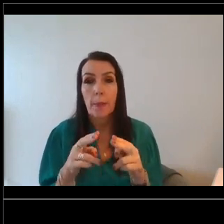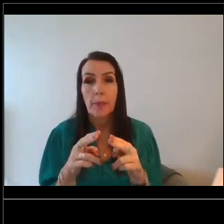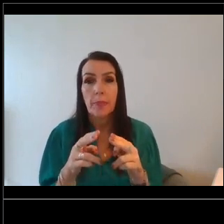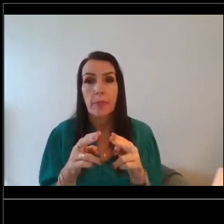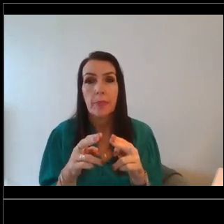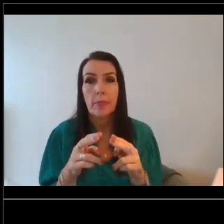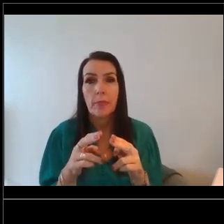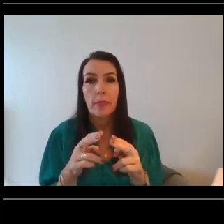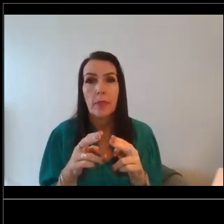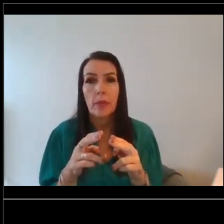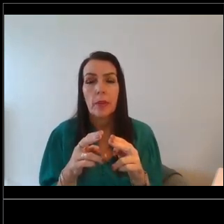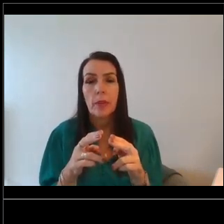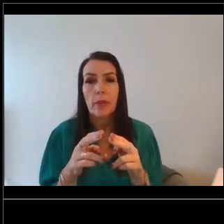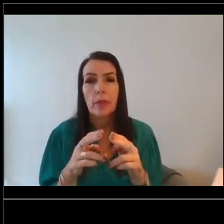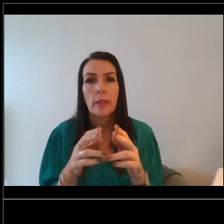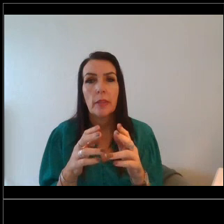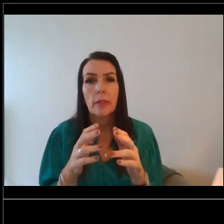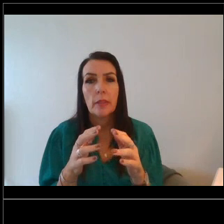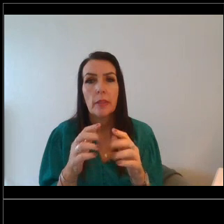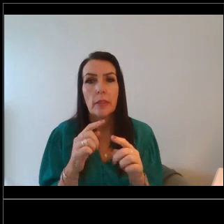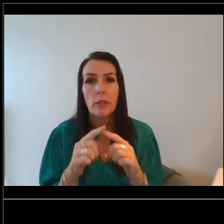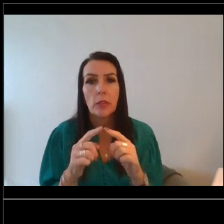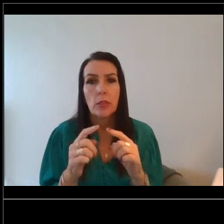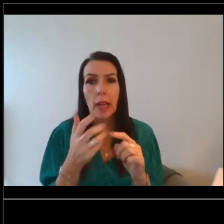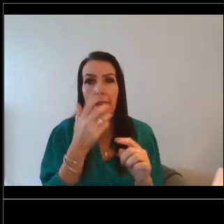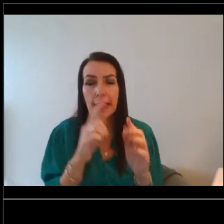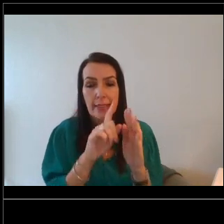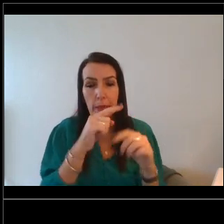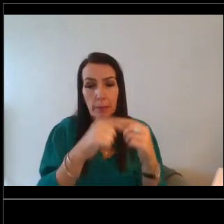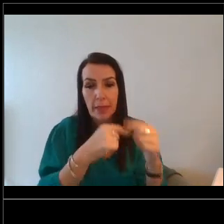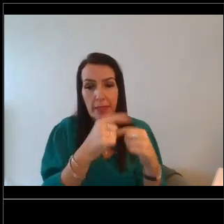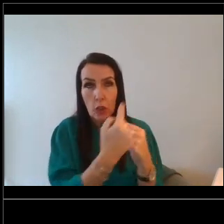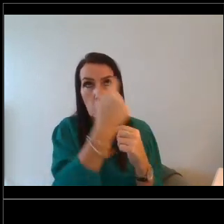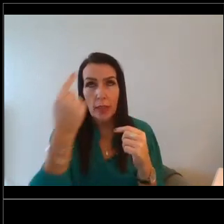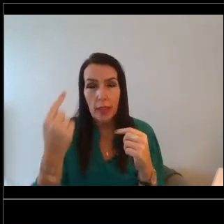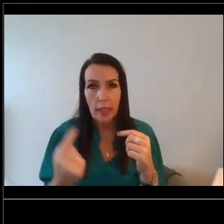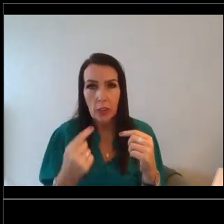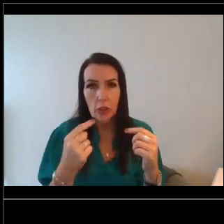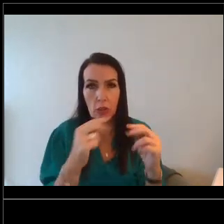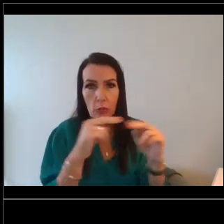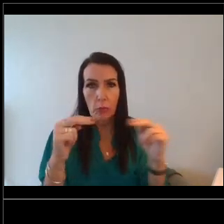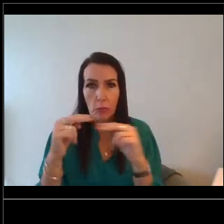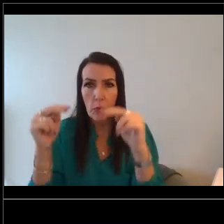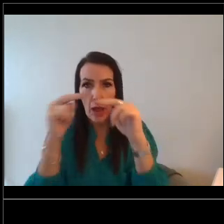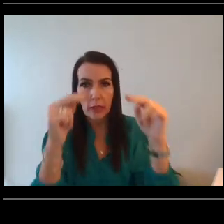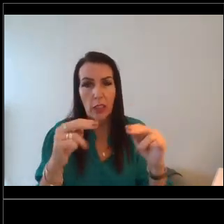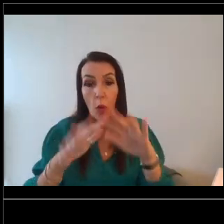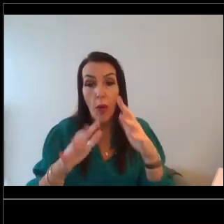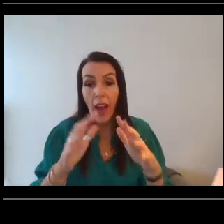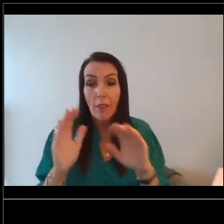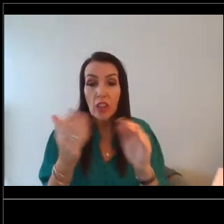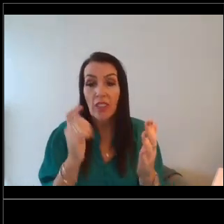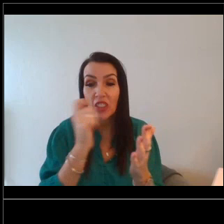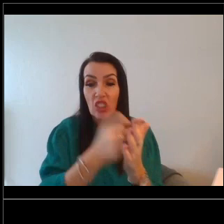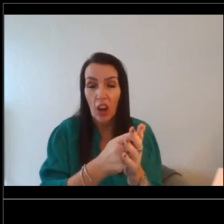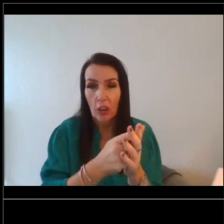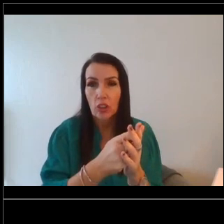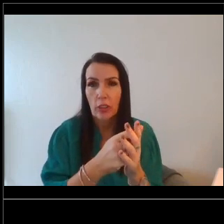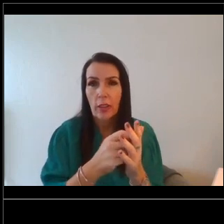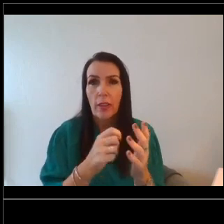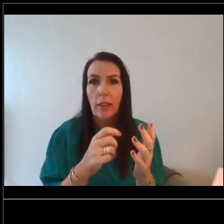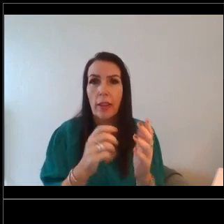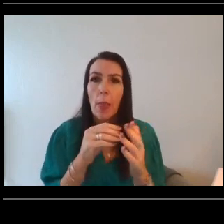tying it down to, getting heat meters into each property, so they're suddenly, rather than paying an average service charge for the heat they use,